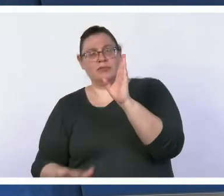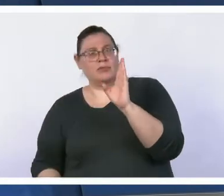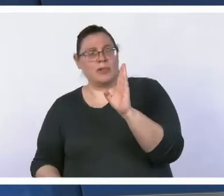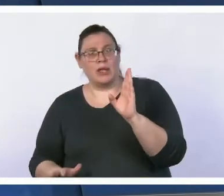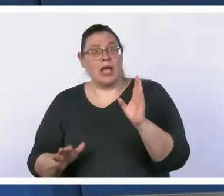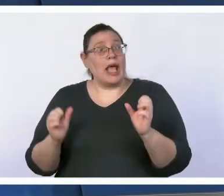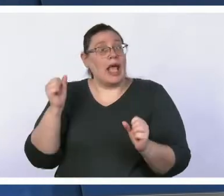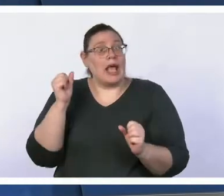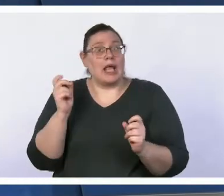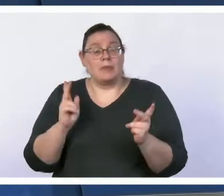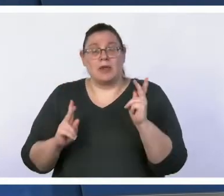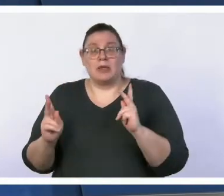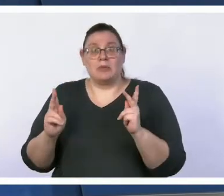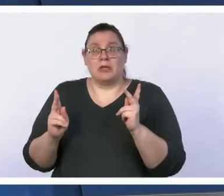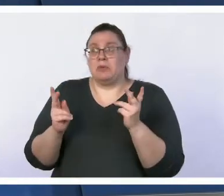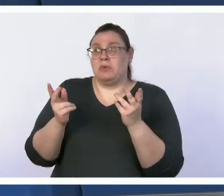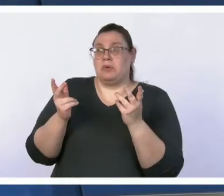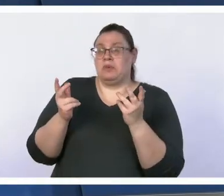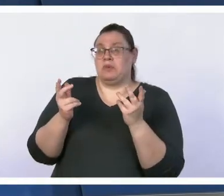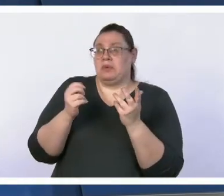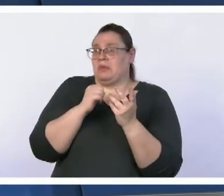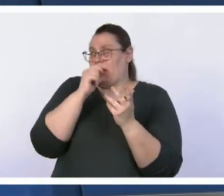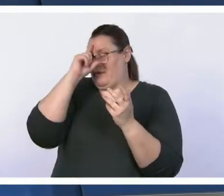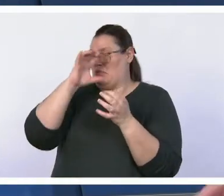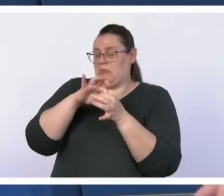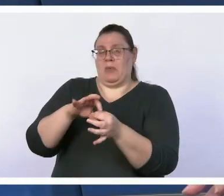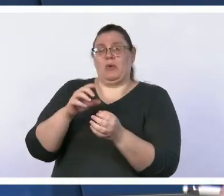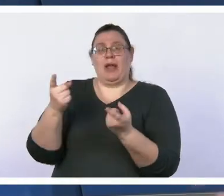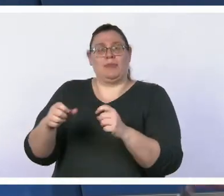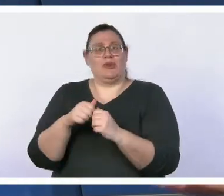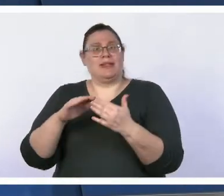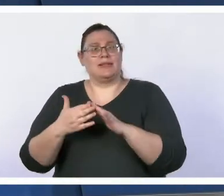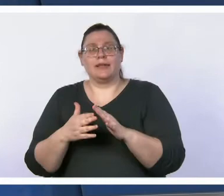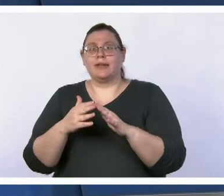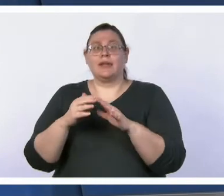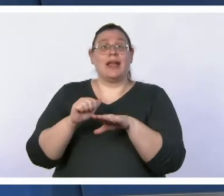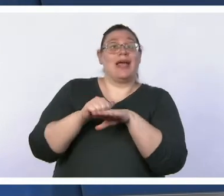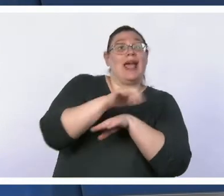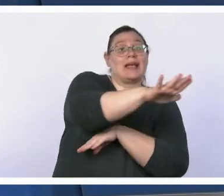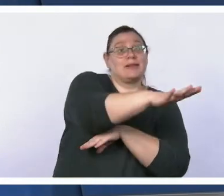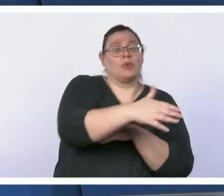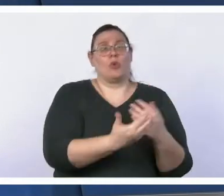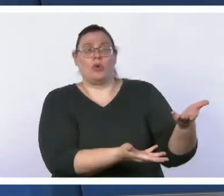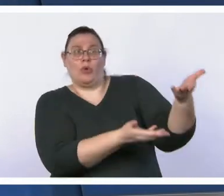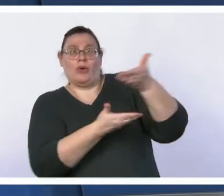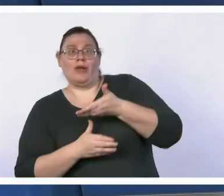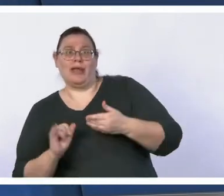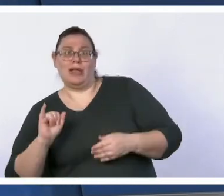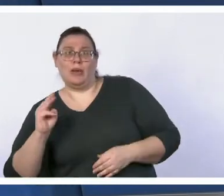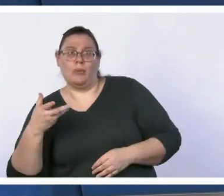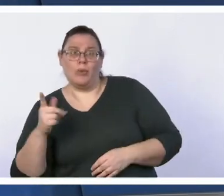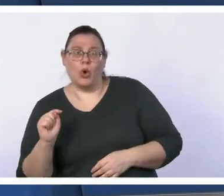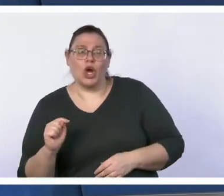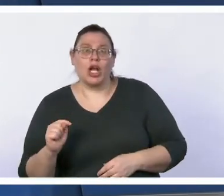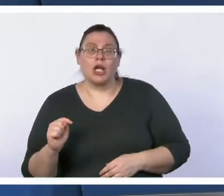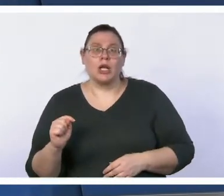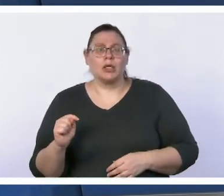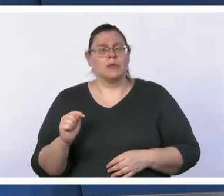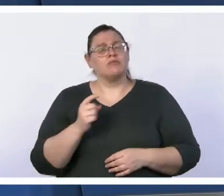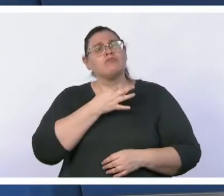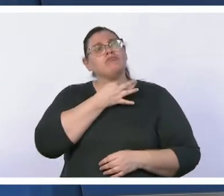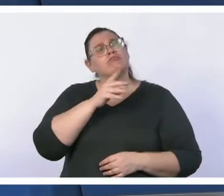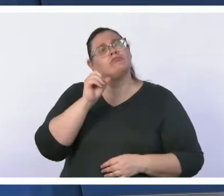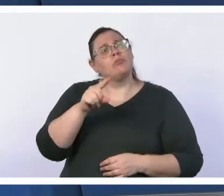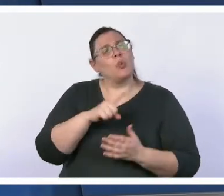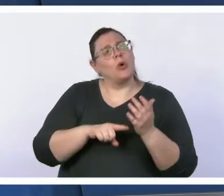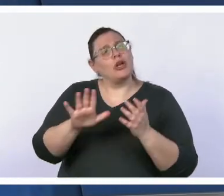be relative to what happens within this city. I mean, things that go export, import, et cetera. What are the concerns? And